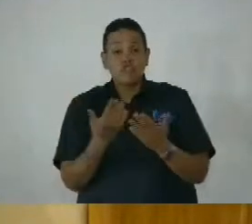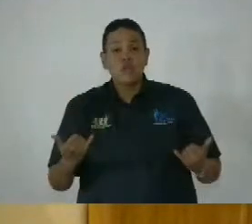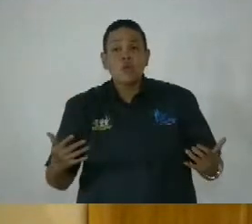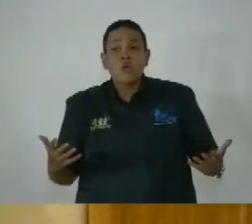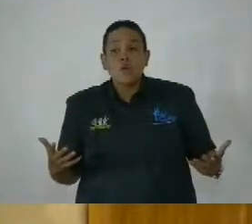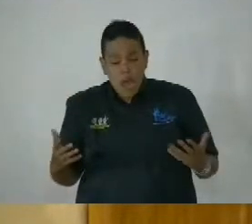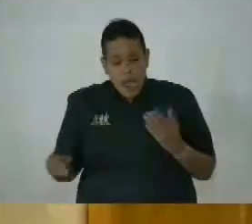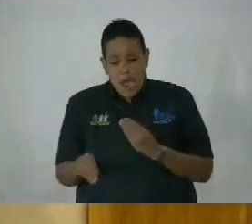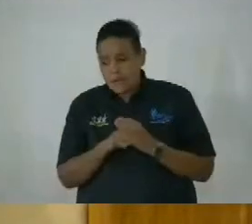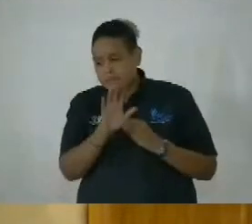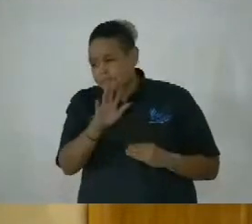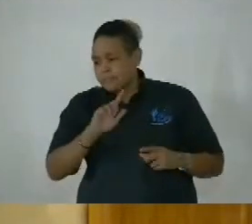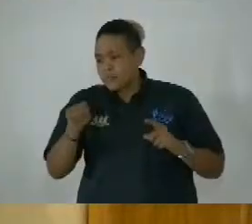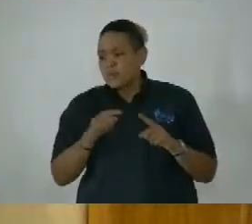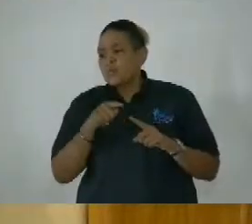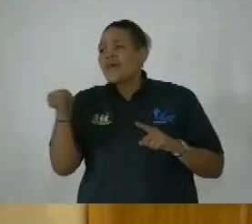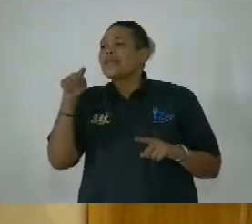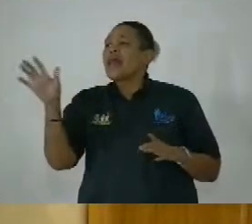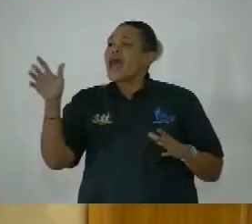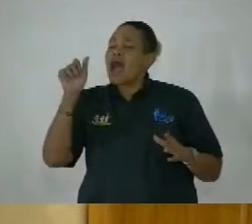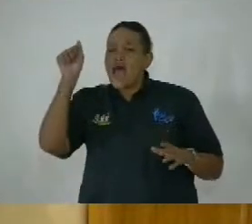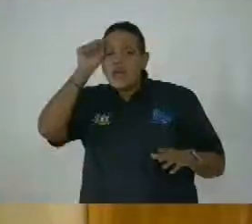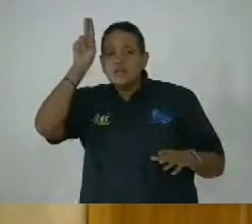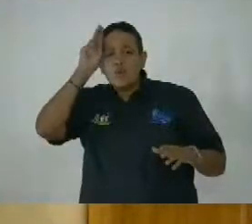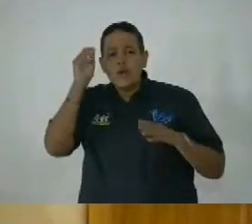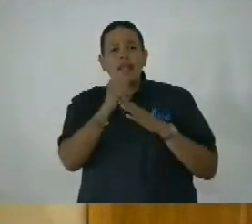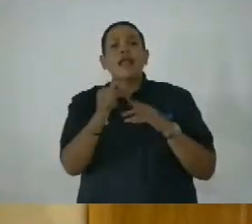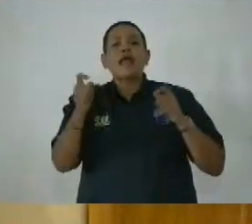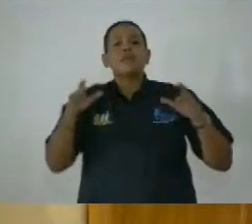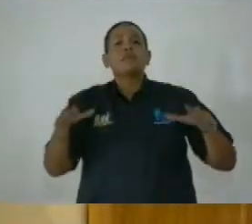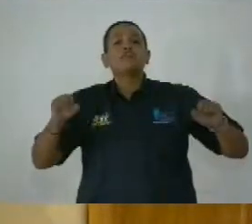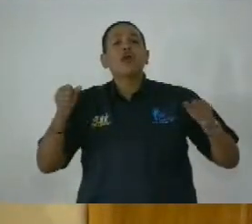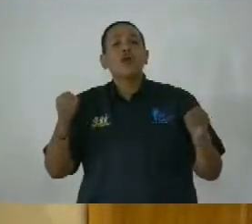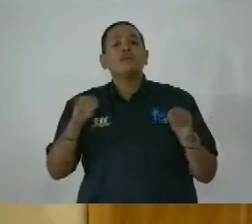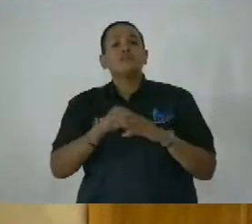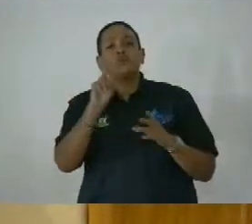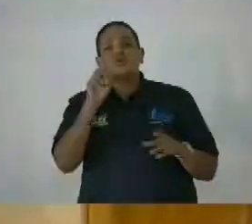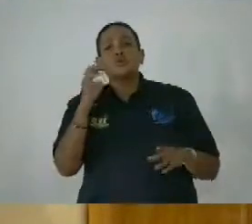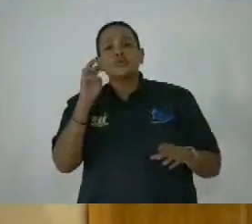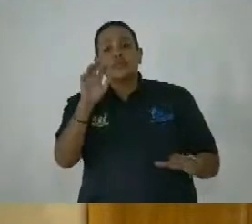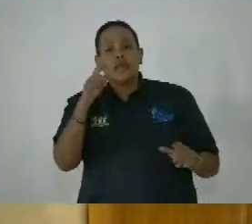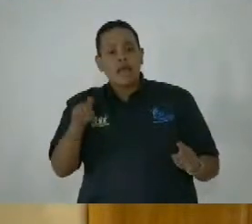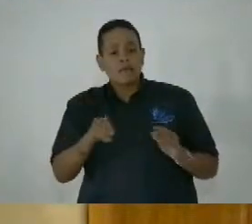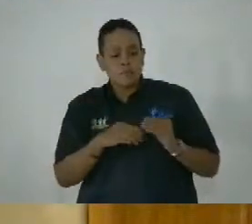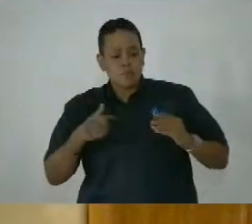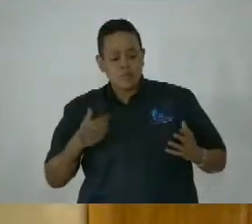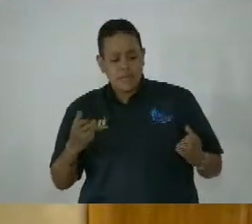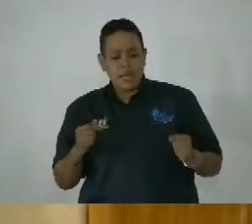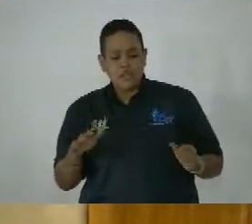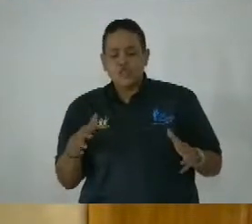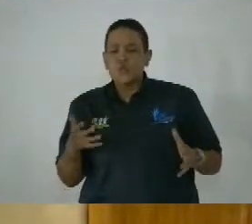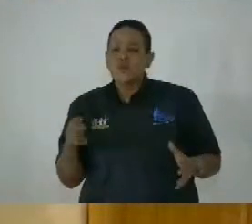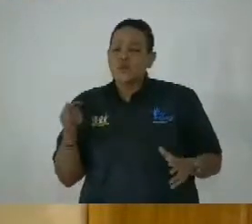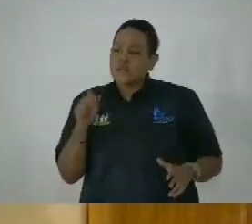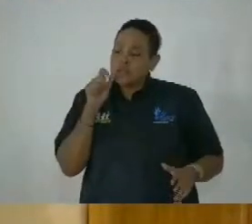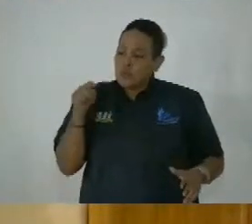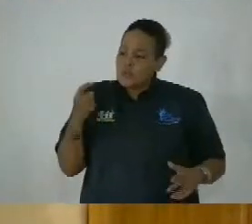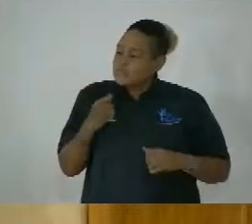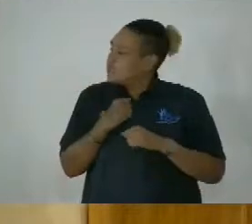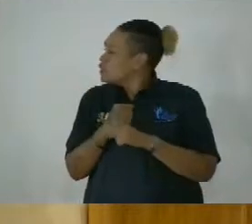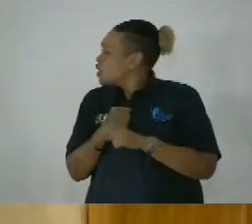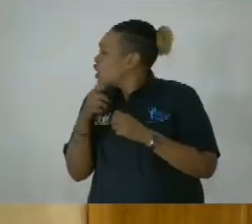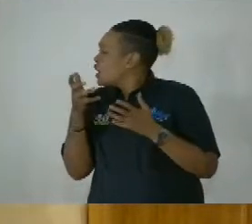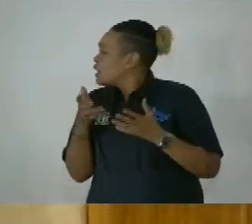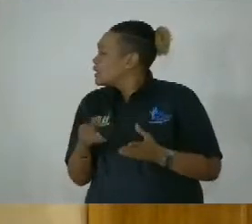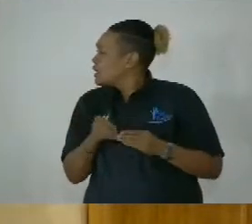When the Andrew Horace-led administration took office in 2016, We inherited not only a security